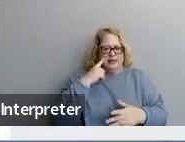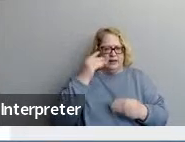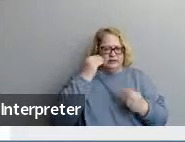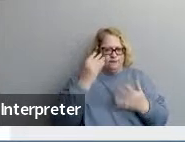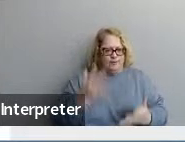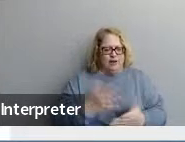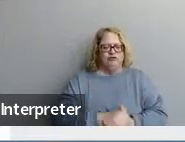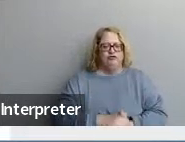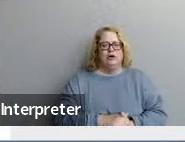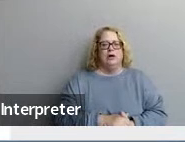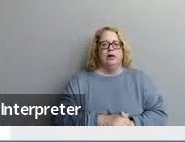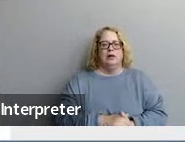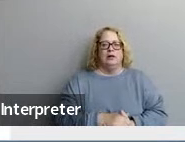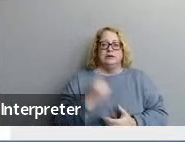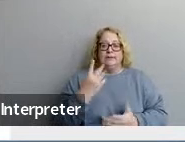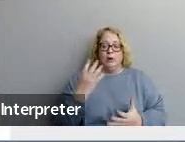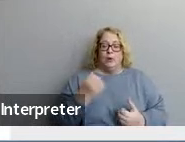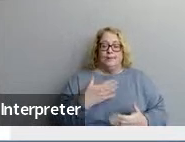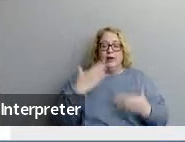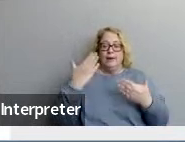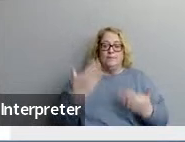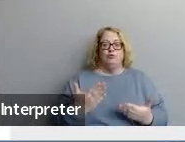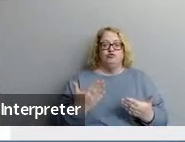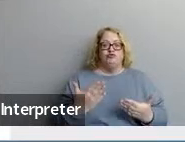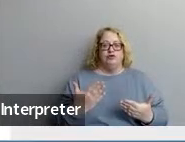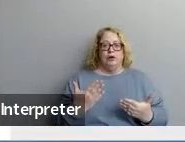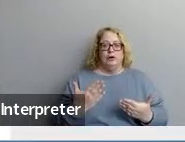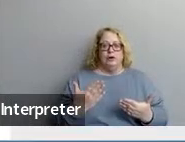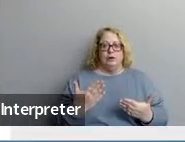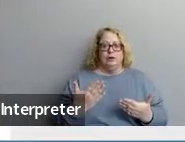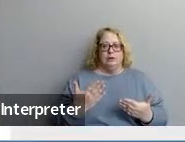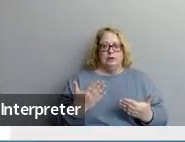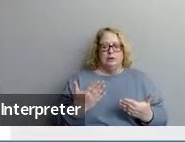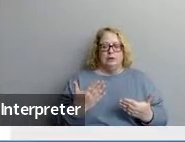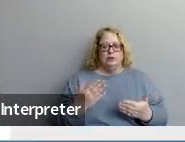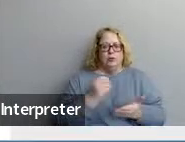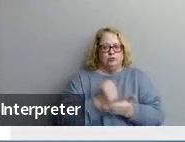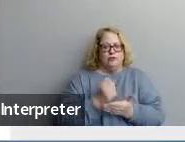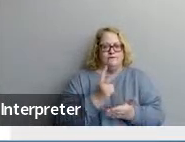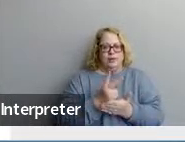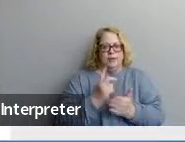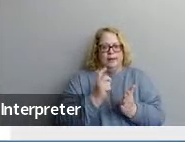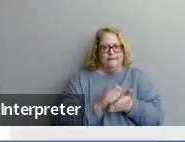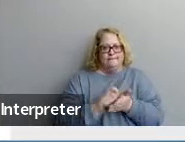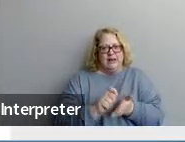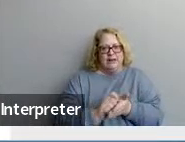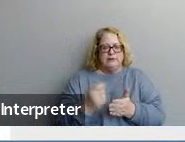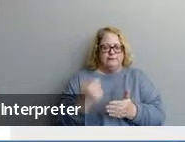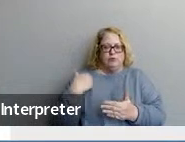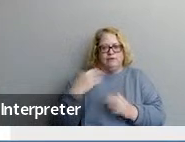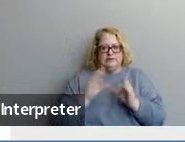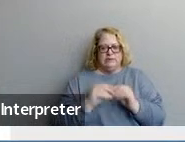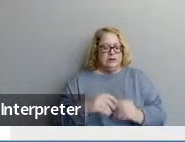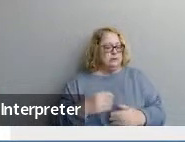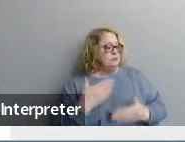informational. Would someone like to make a motion for approval of the amounts of our previous meetings?